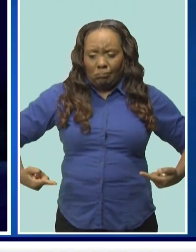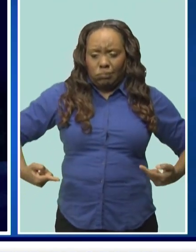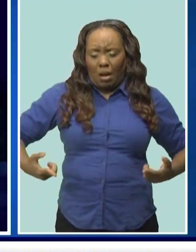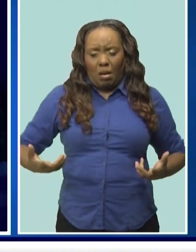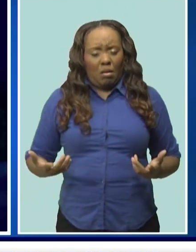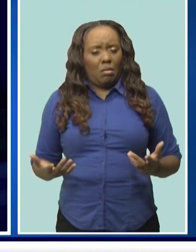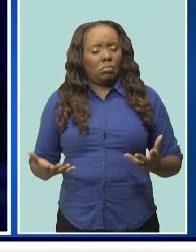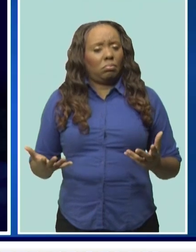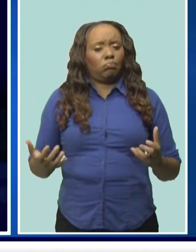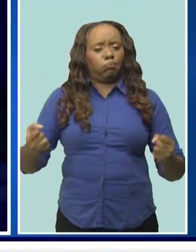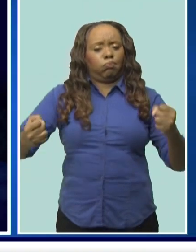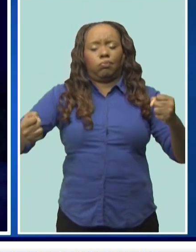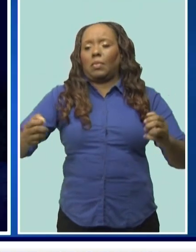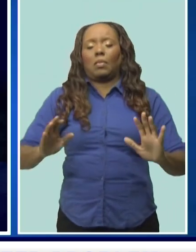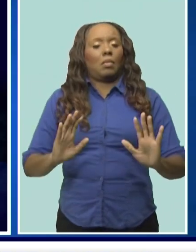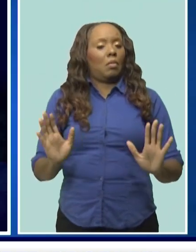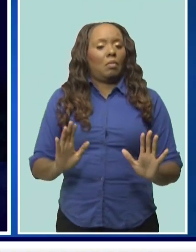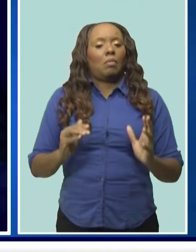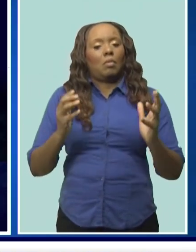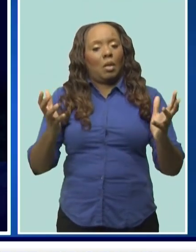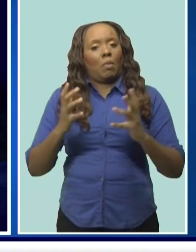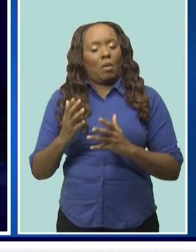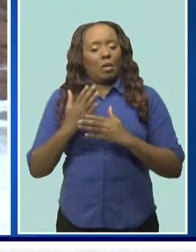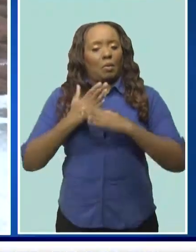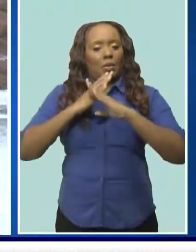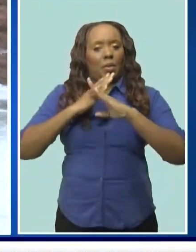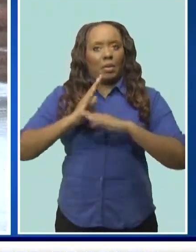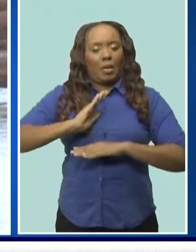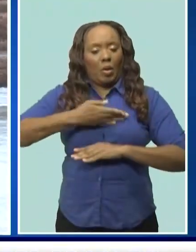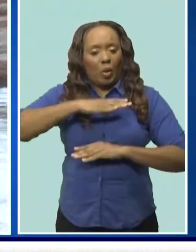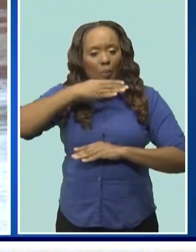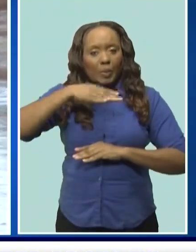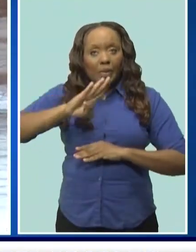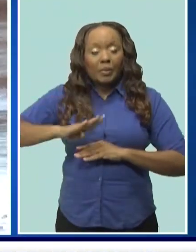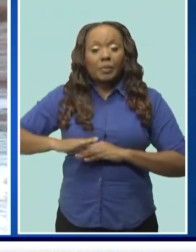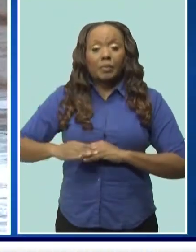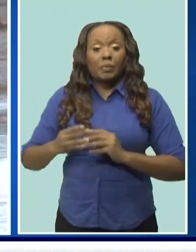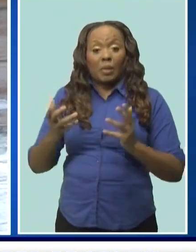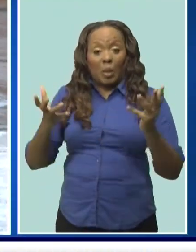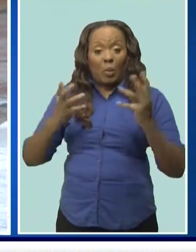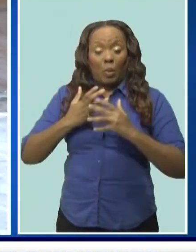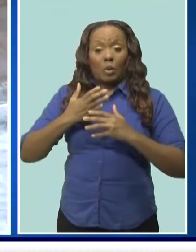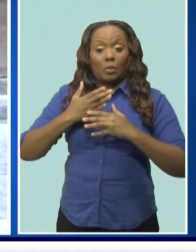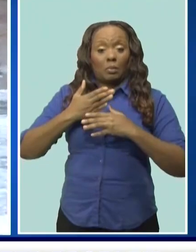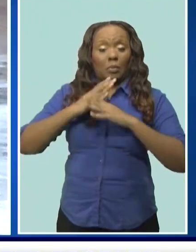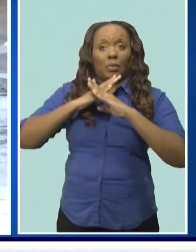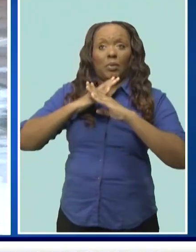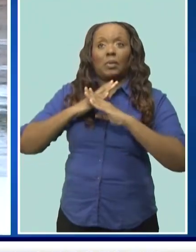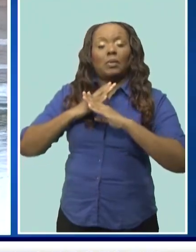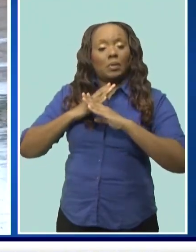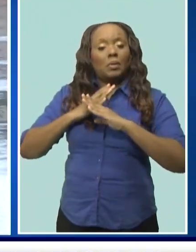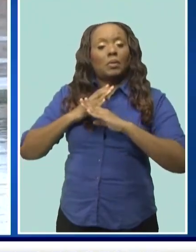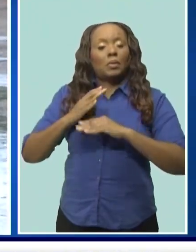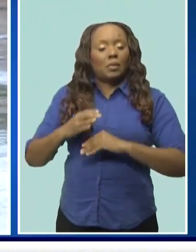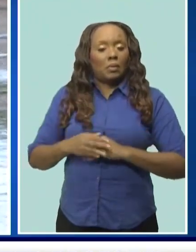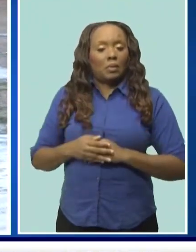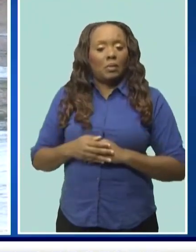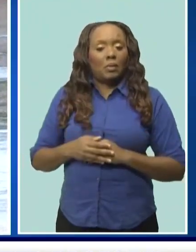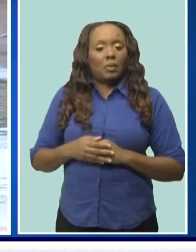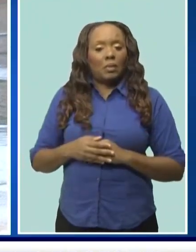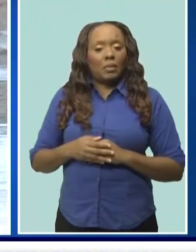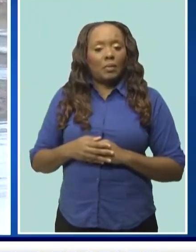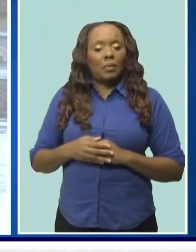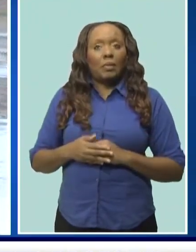do everything in our part to protect the integrity of our beaches, but at the same time remove the sargassum seaweed, which we